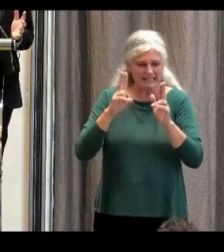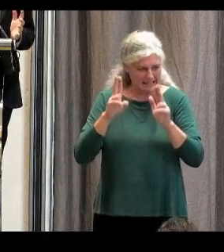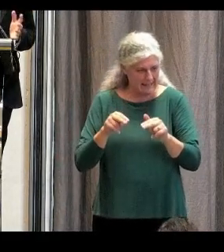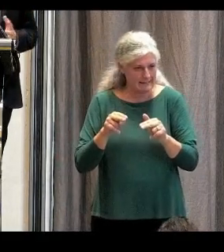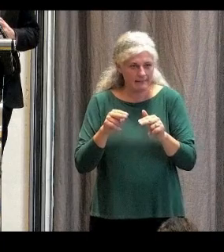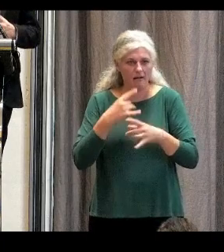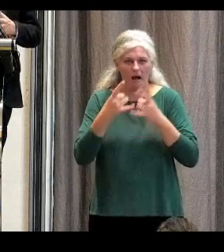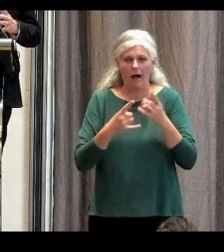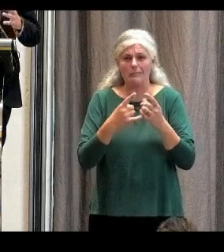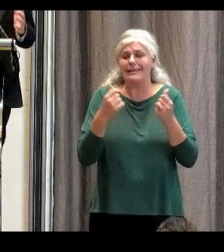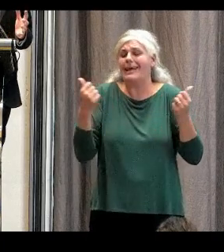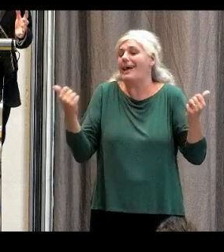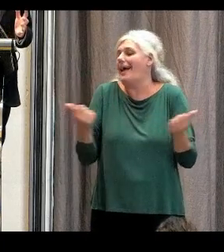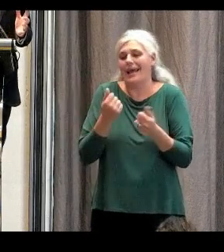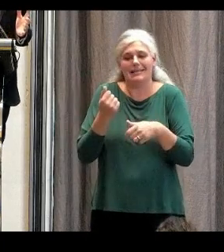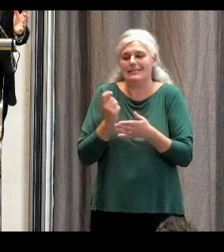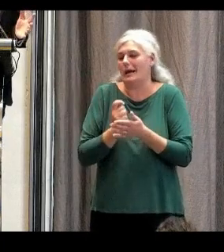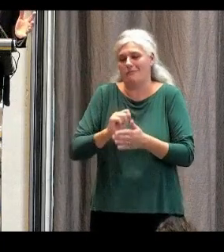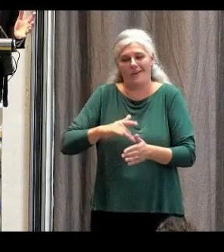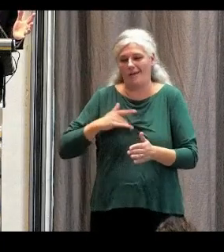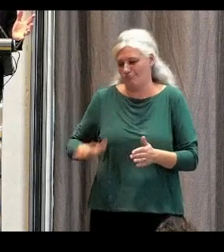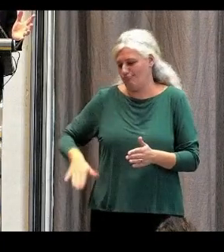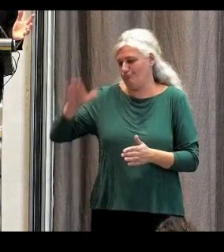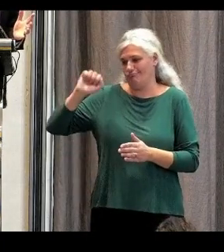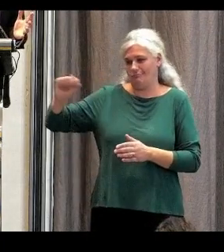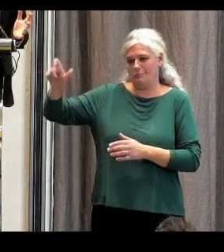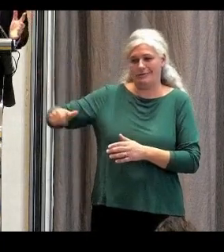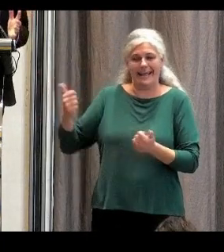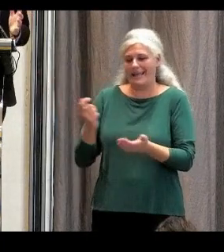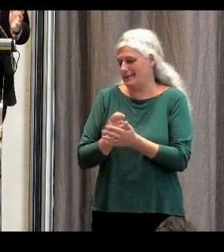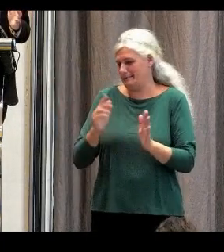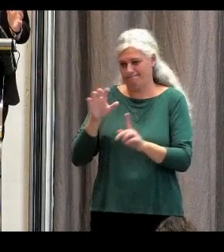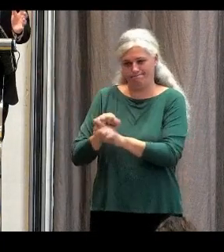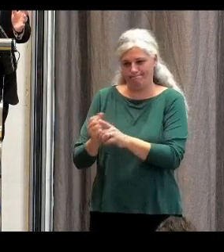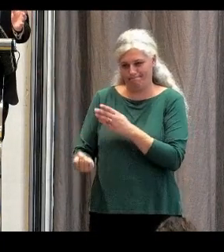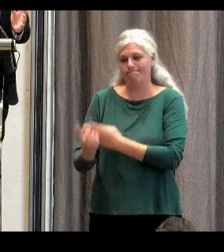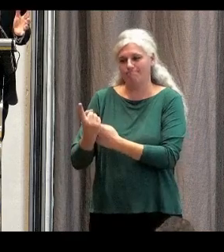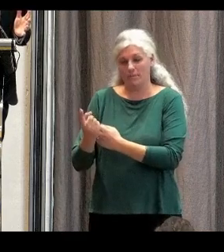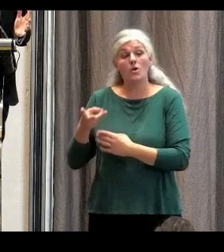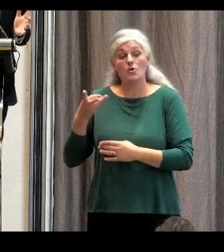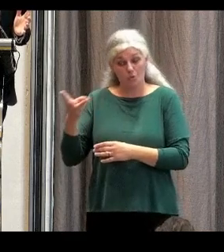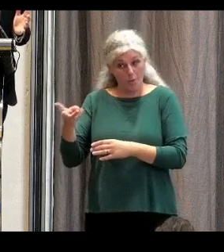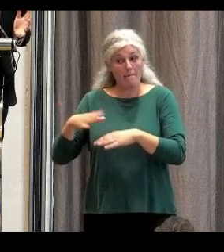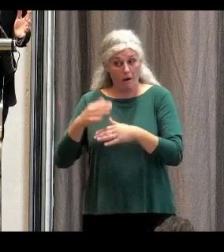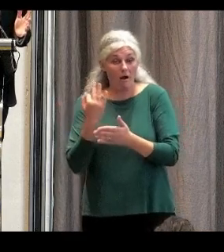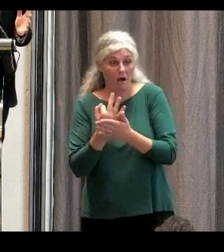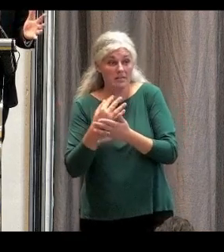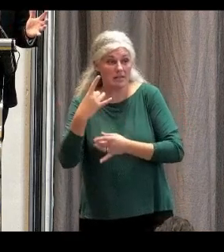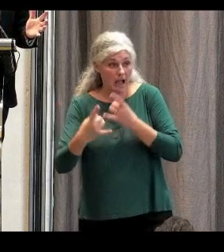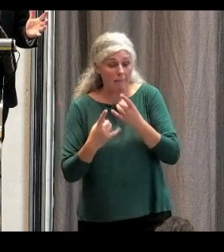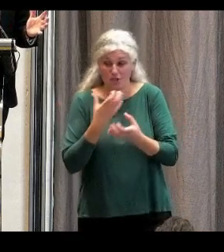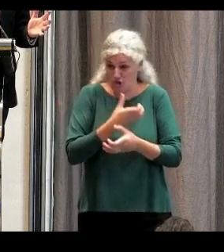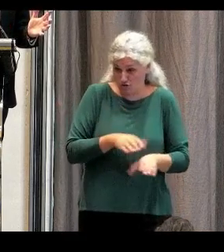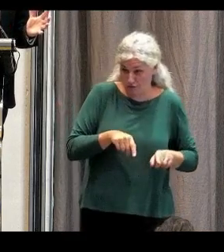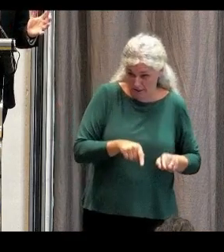seizures can happen at absolutely any time in a person's life. And they will occur more commonly in